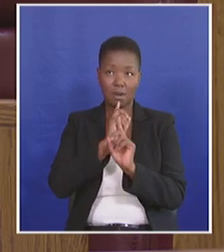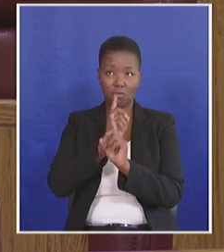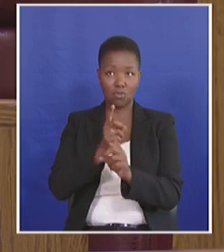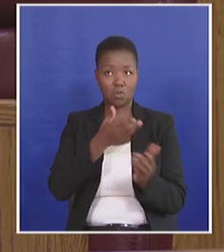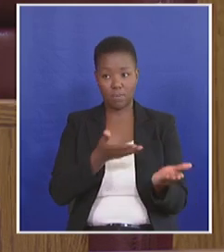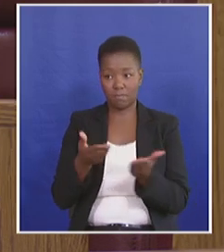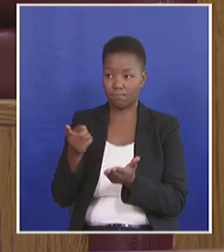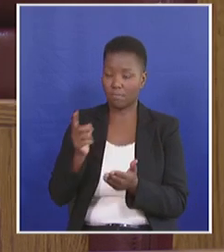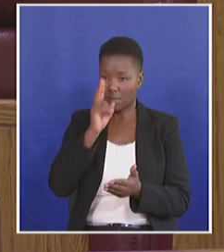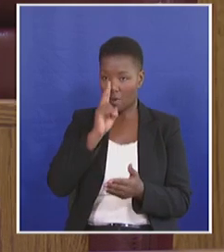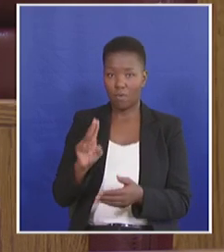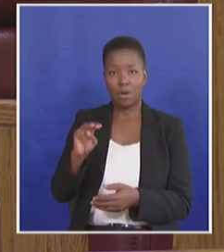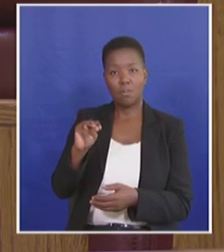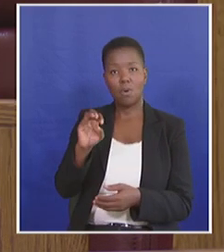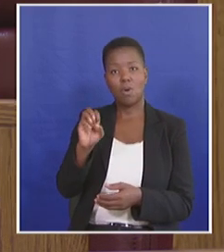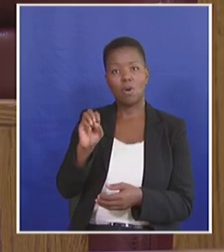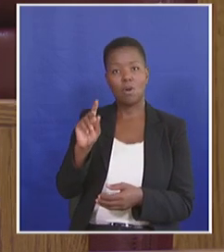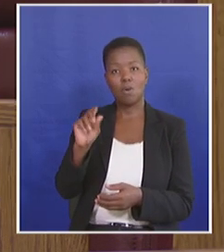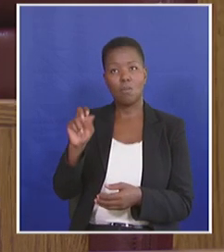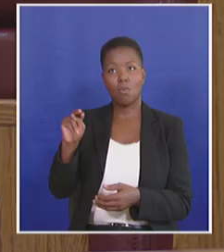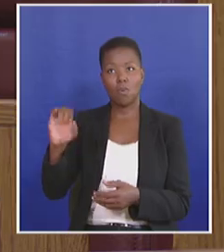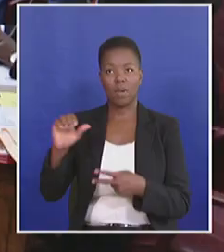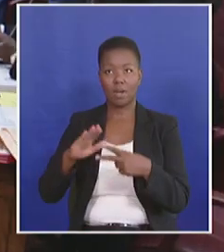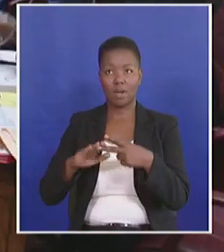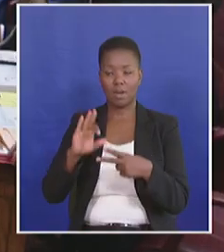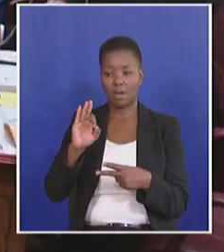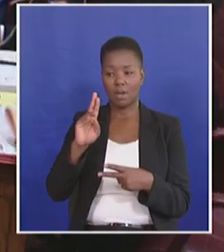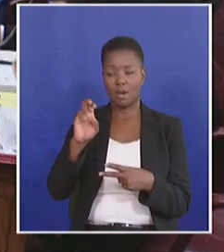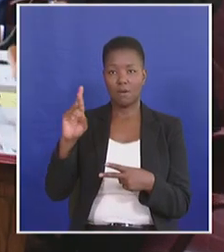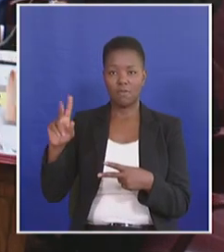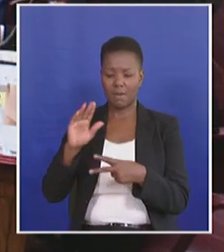Honorable Mokoena and Faber has just raised?